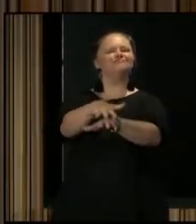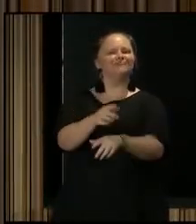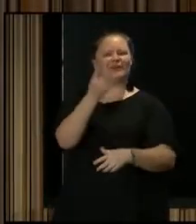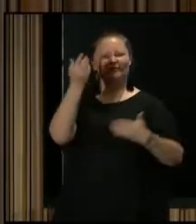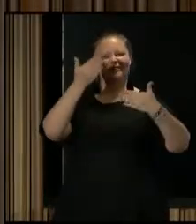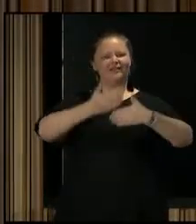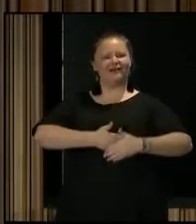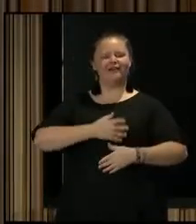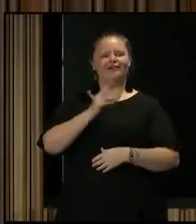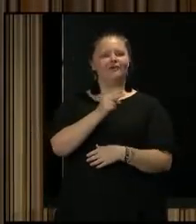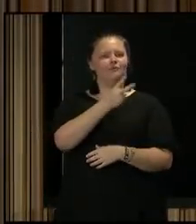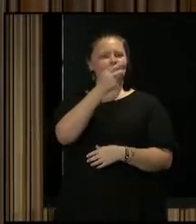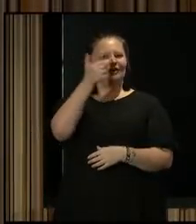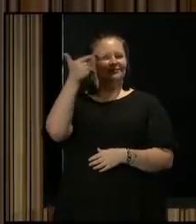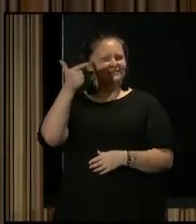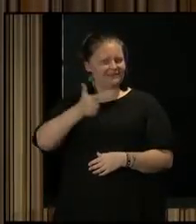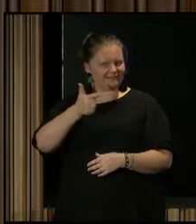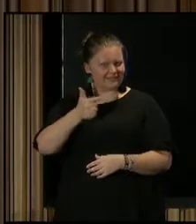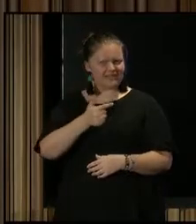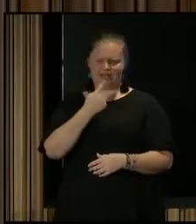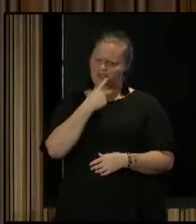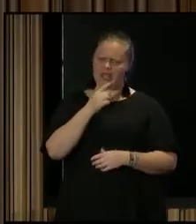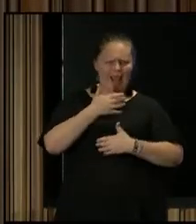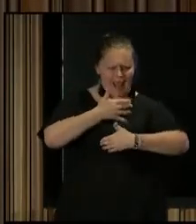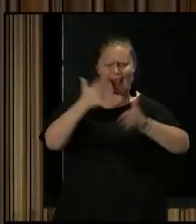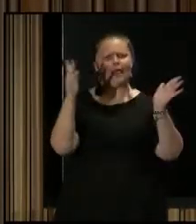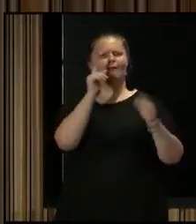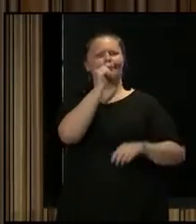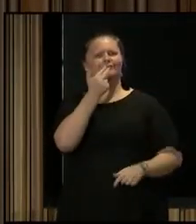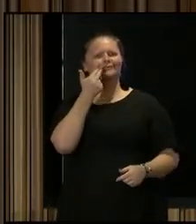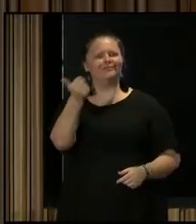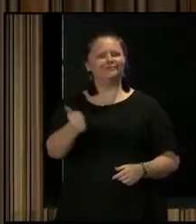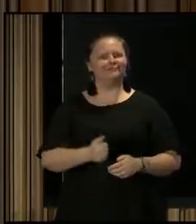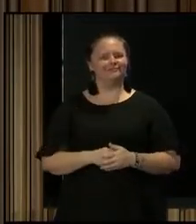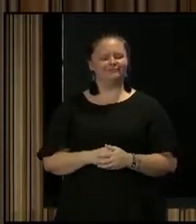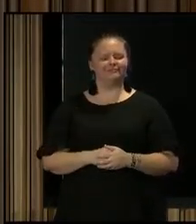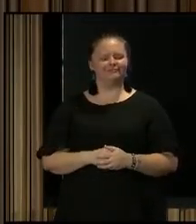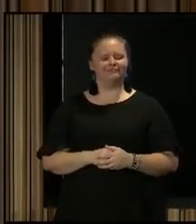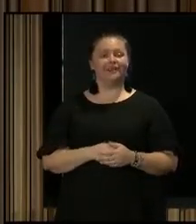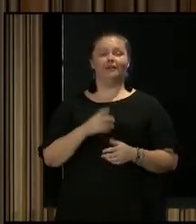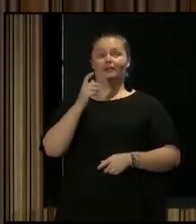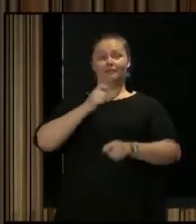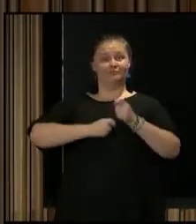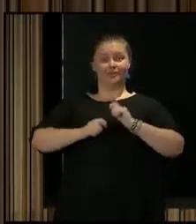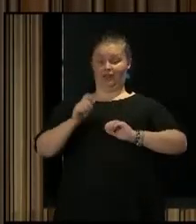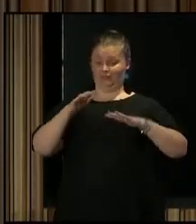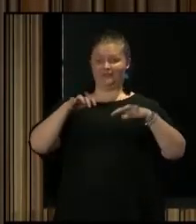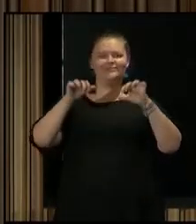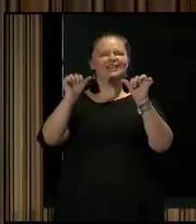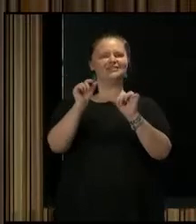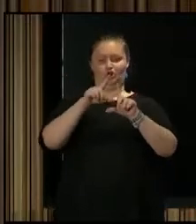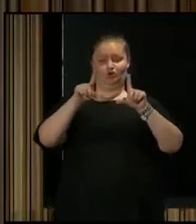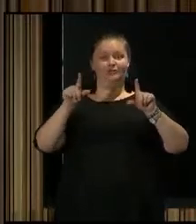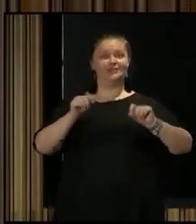2017 on the bold premise that anyone can sing. And it quickly became a huge success with tickets to the first Pub